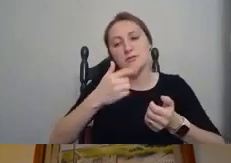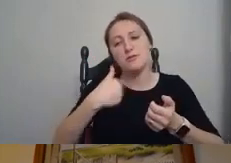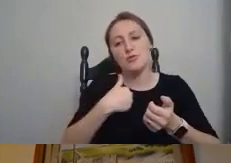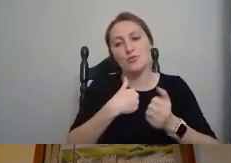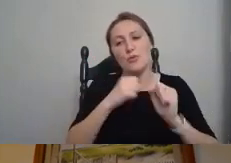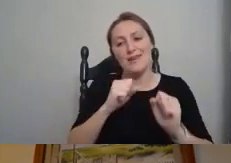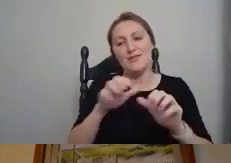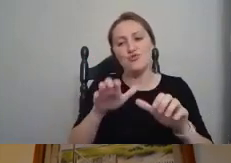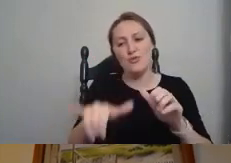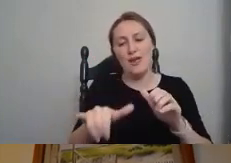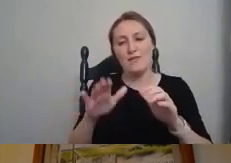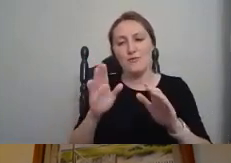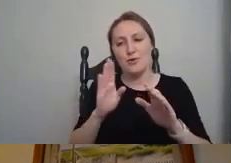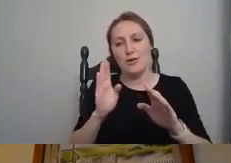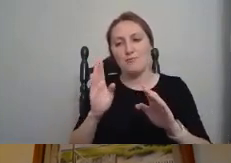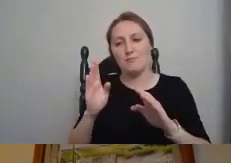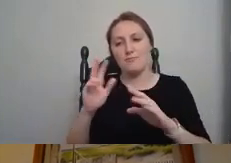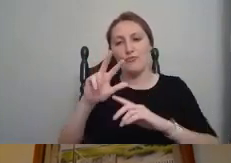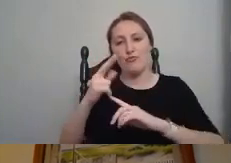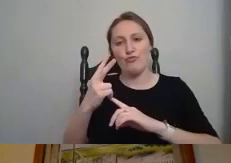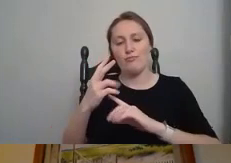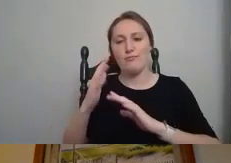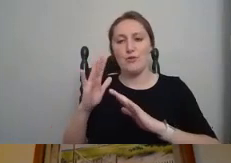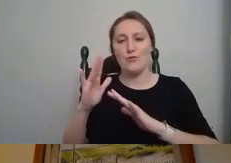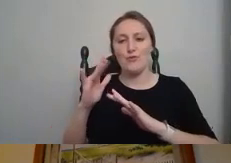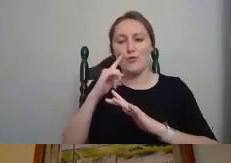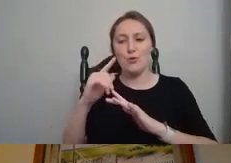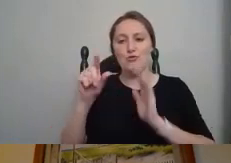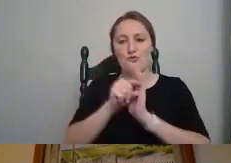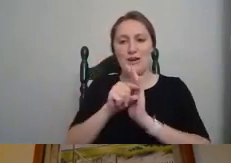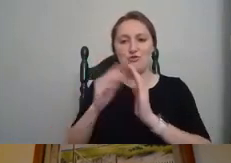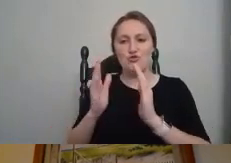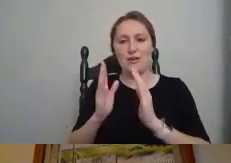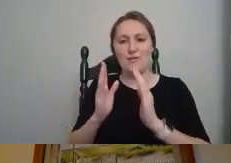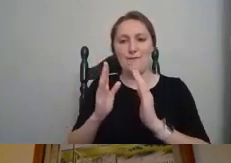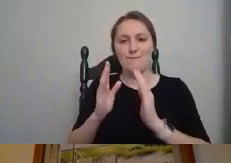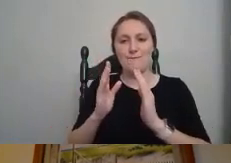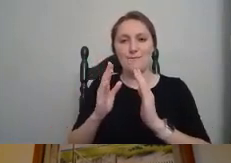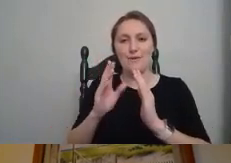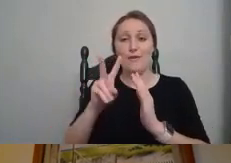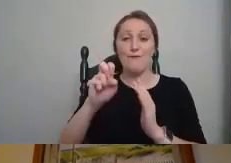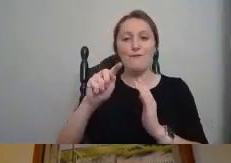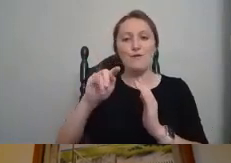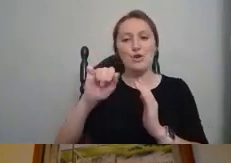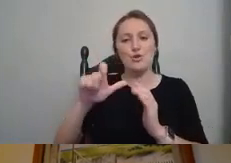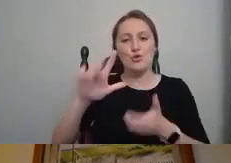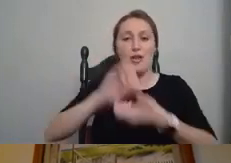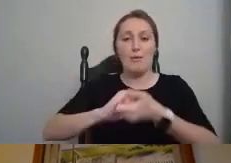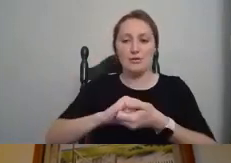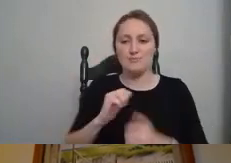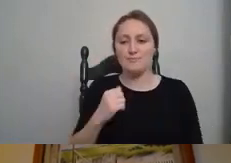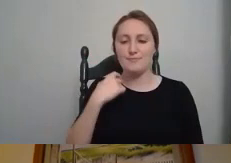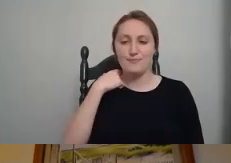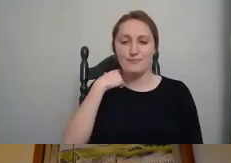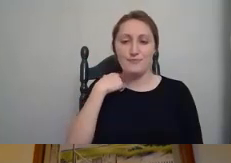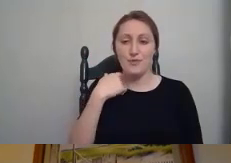is really important to the folks at Peabody. I've heard that a lot. How soon will small group instruction start?